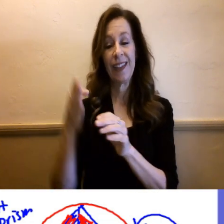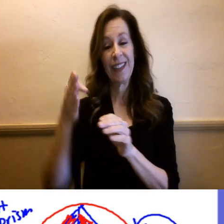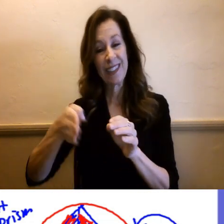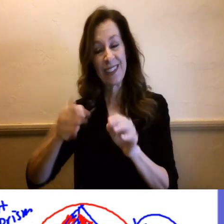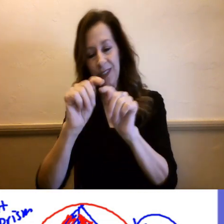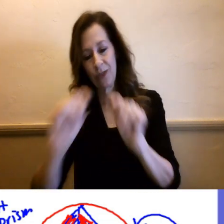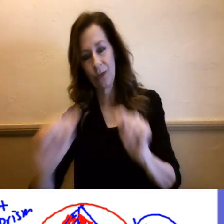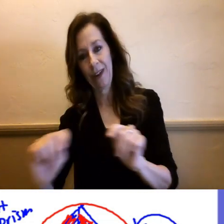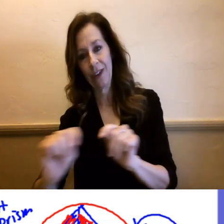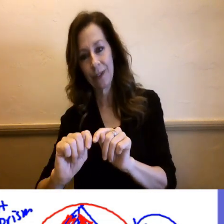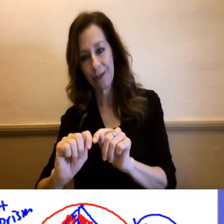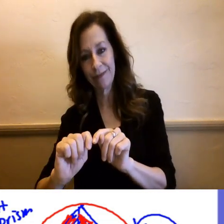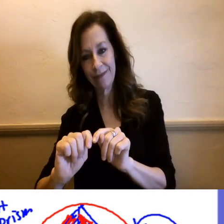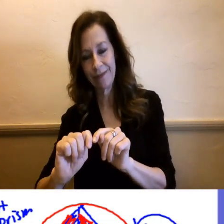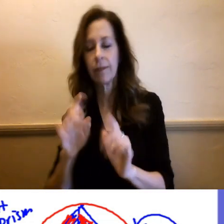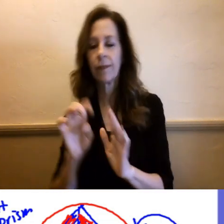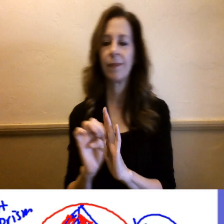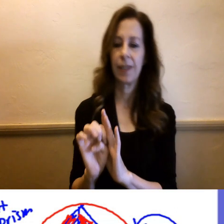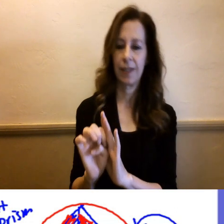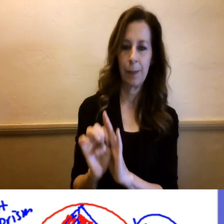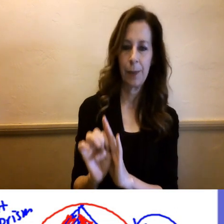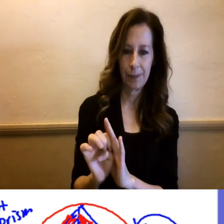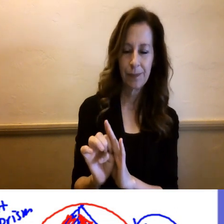triangular sides. For example,